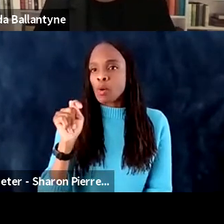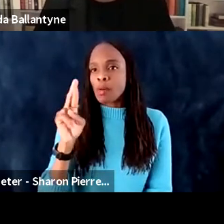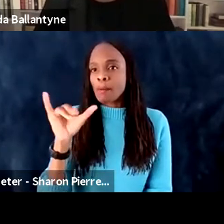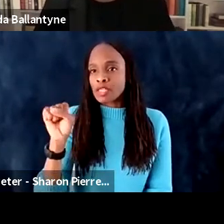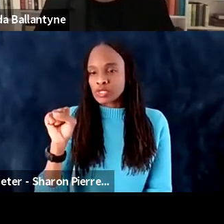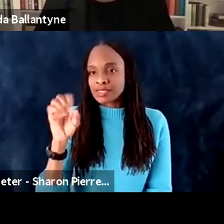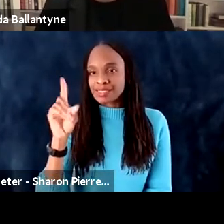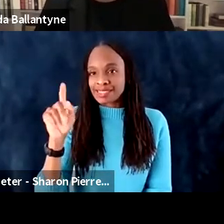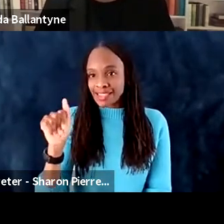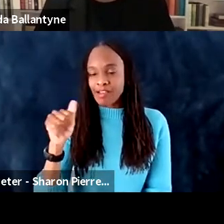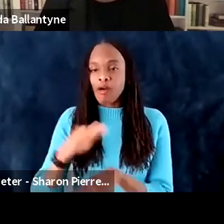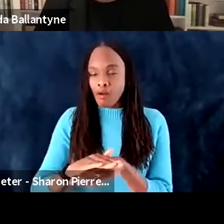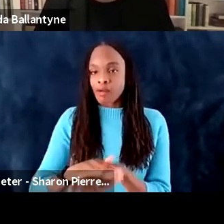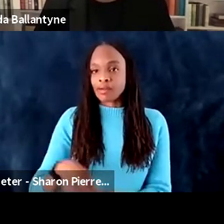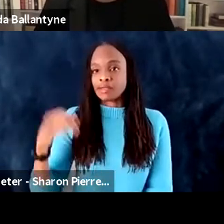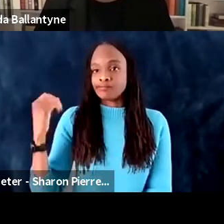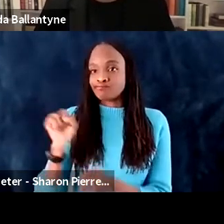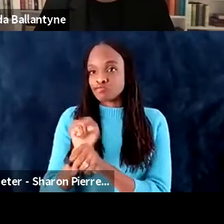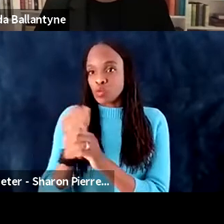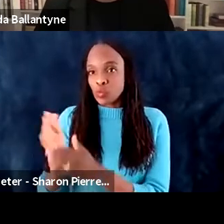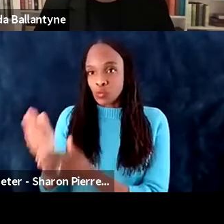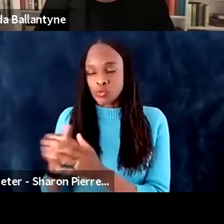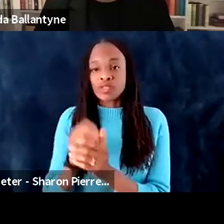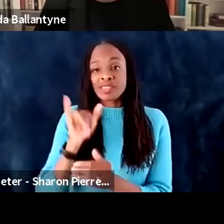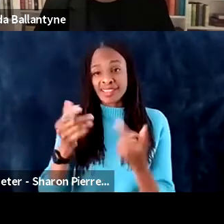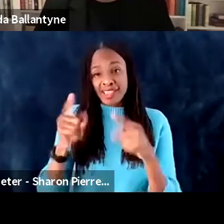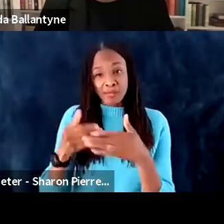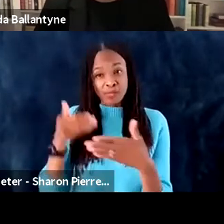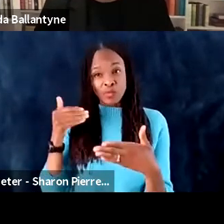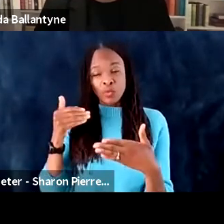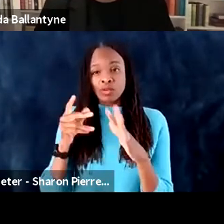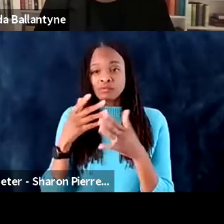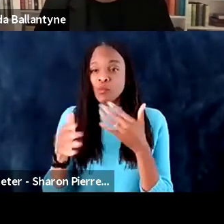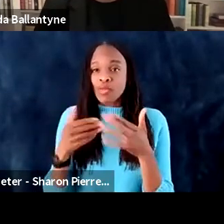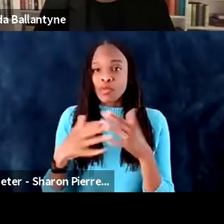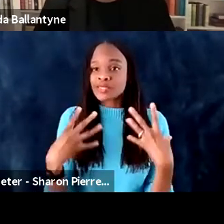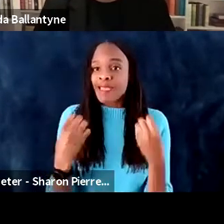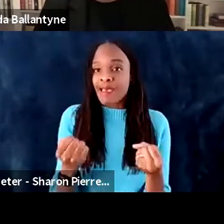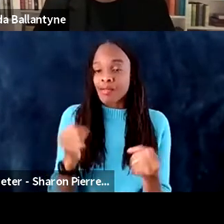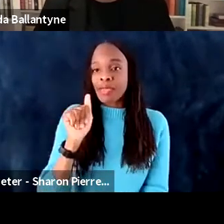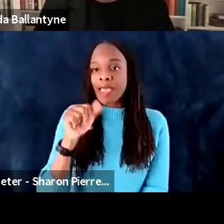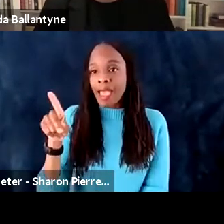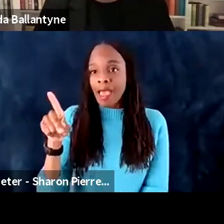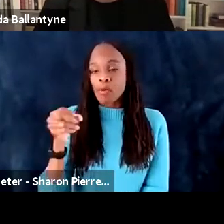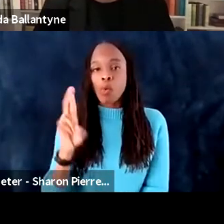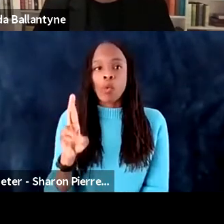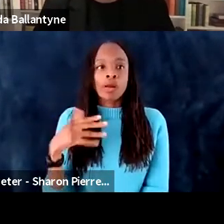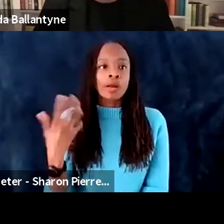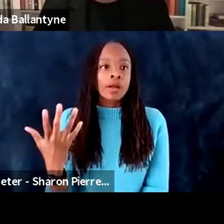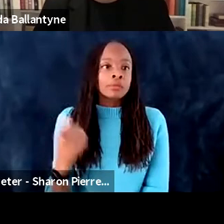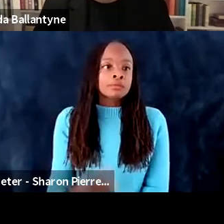employees and workers. And this has kind of happened previously, whether it was like a health app or